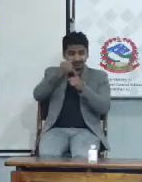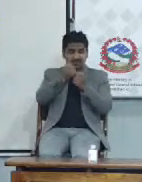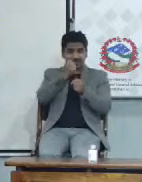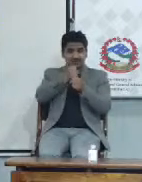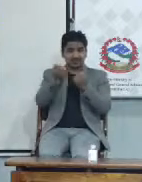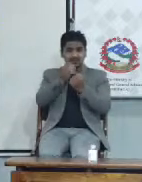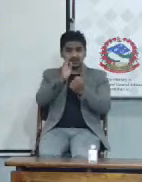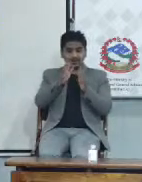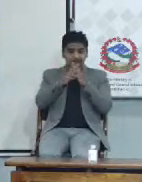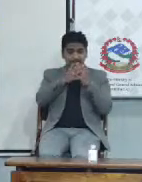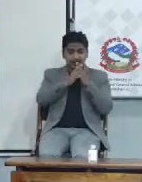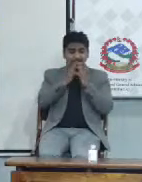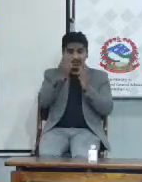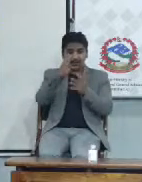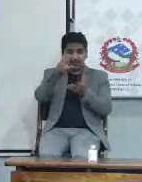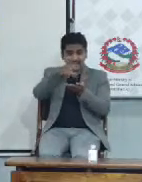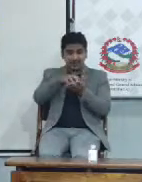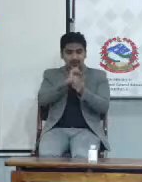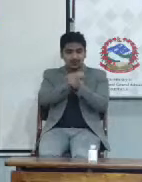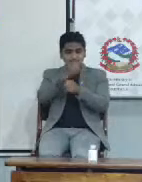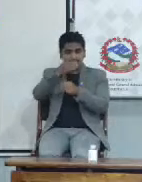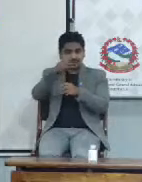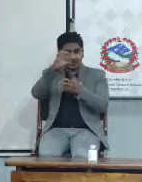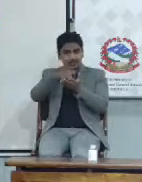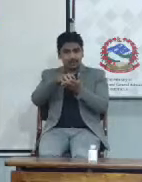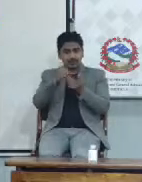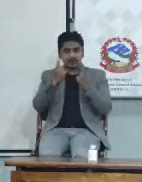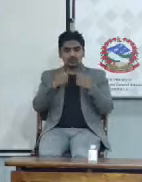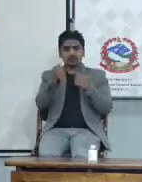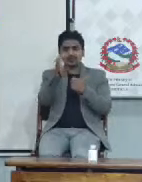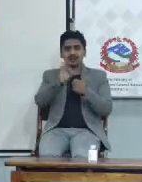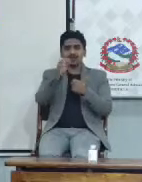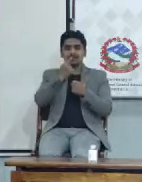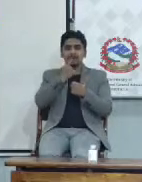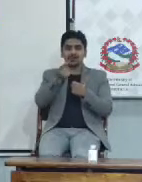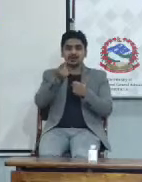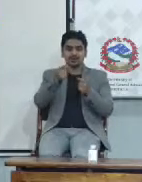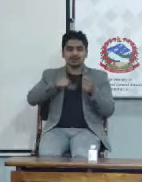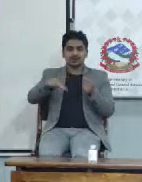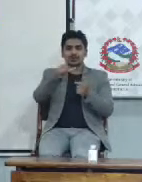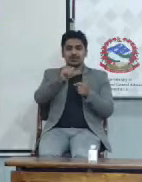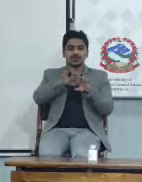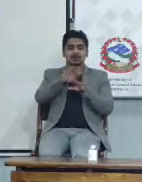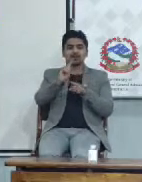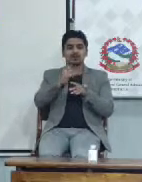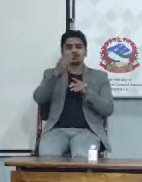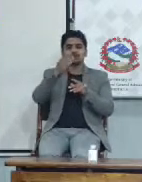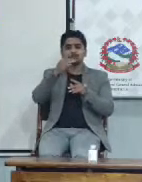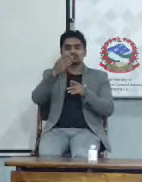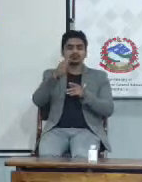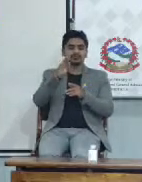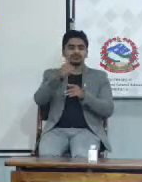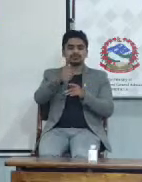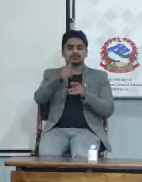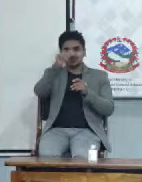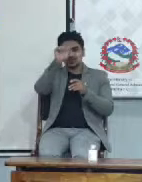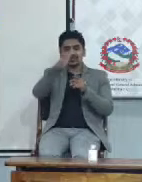is the image that create among the public? So next, what they said is,